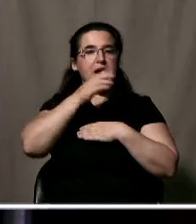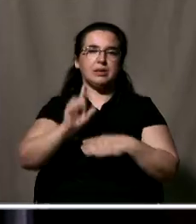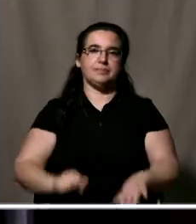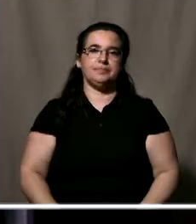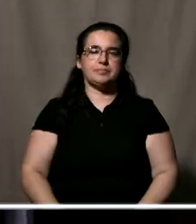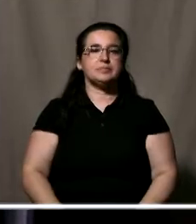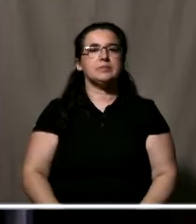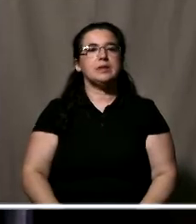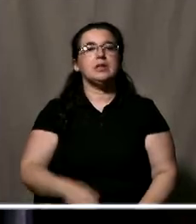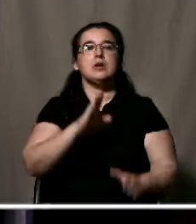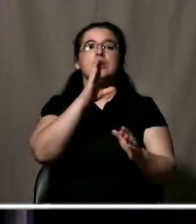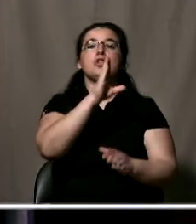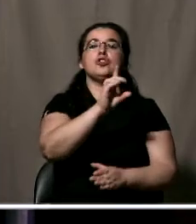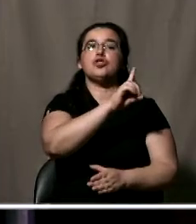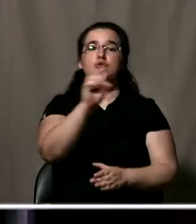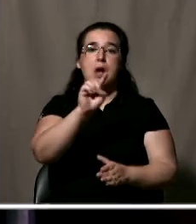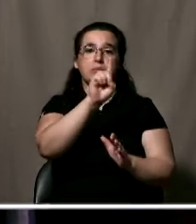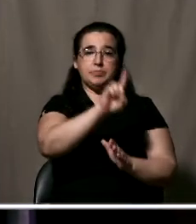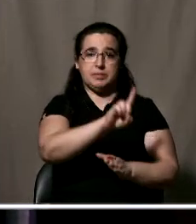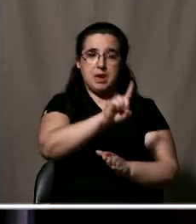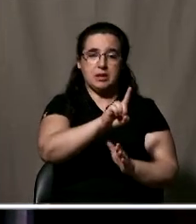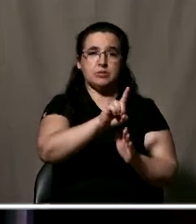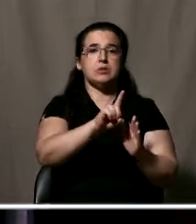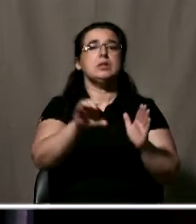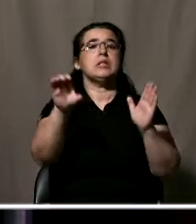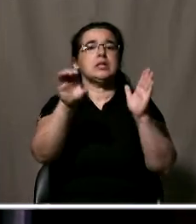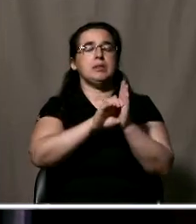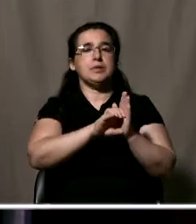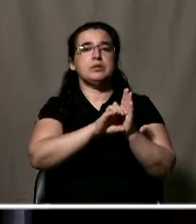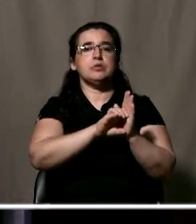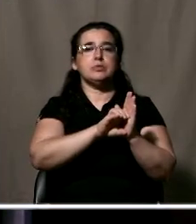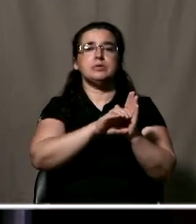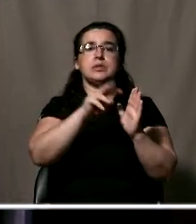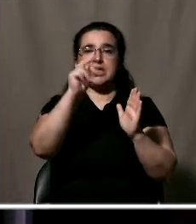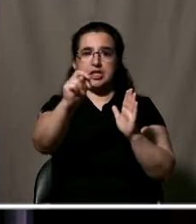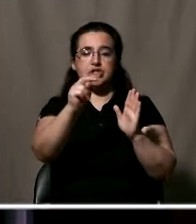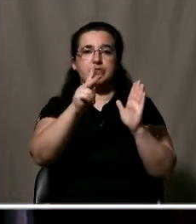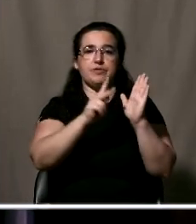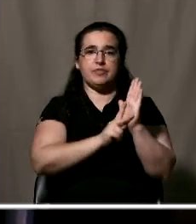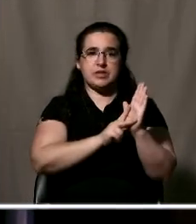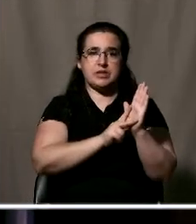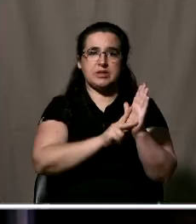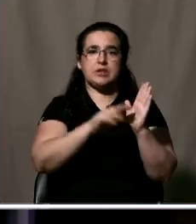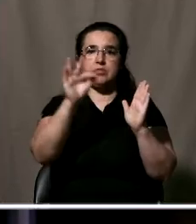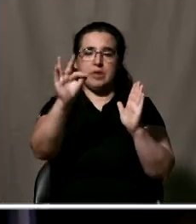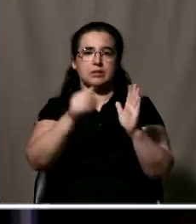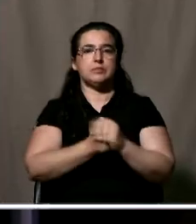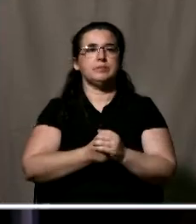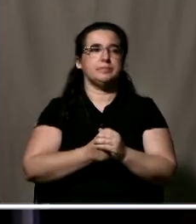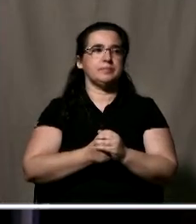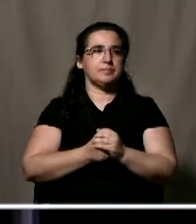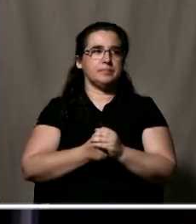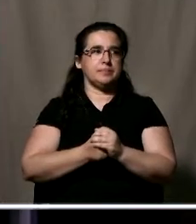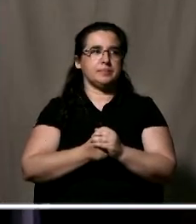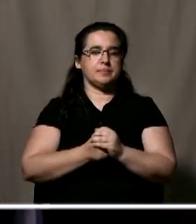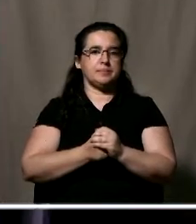bíblicas. 1 John chapter 3 and 1 John chapter 4. 1 João capítulo 3 e 4. There are some people